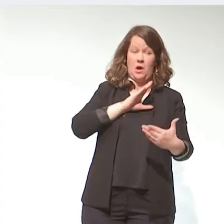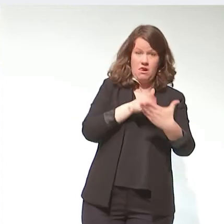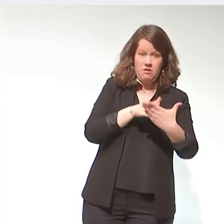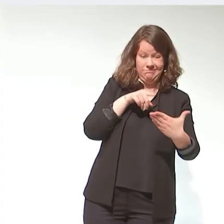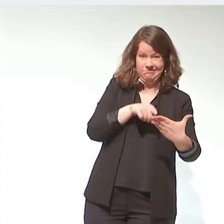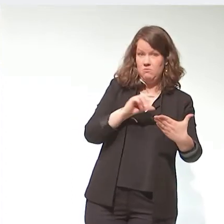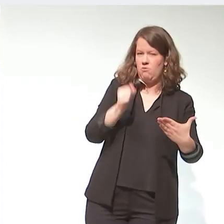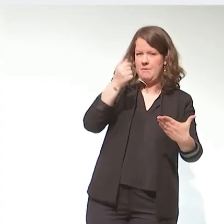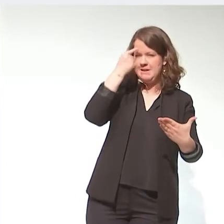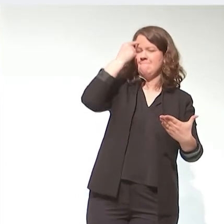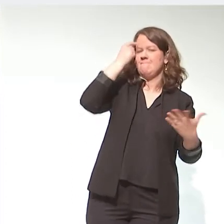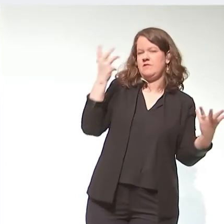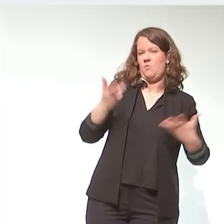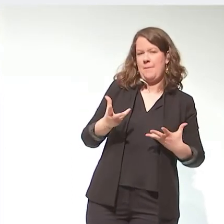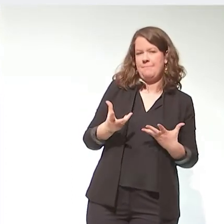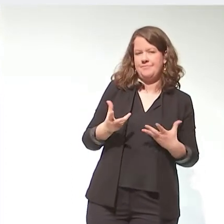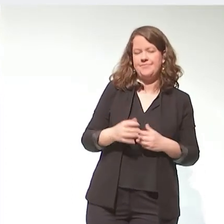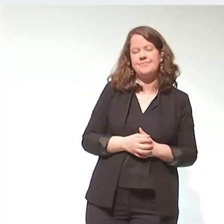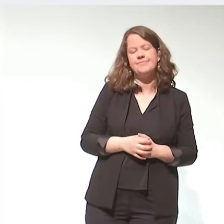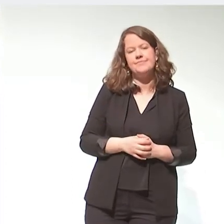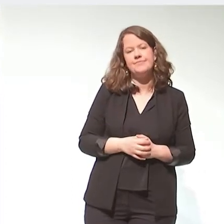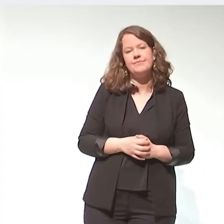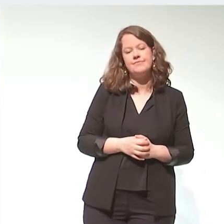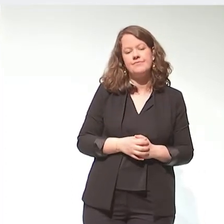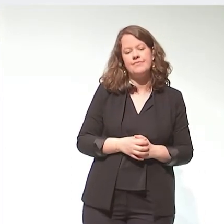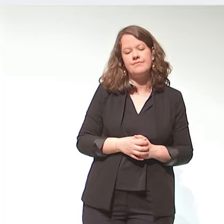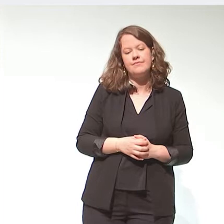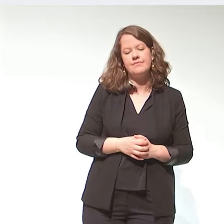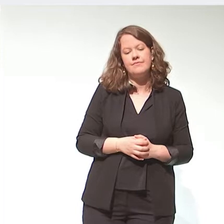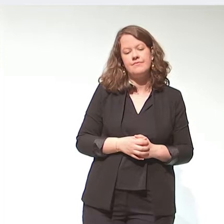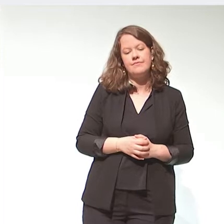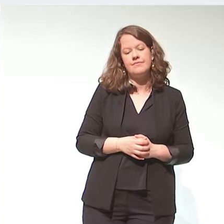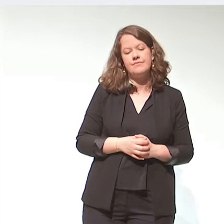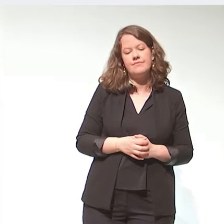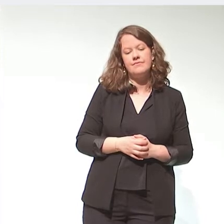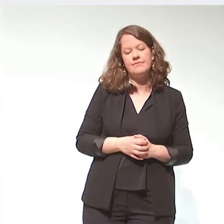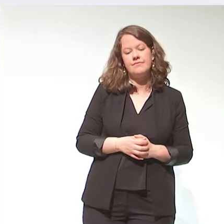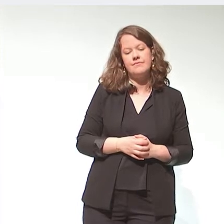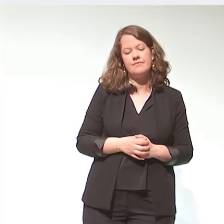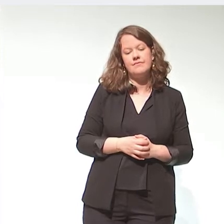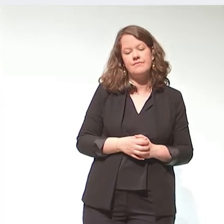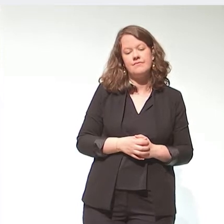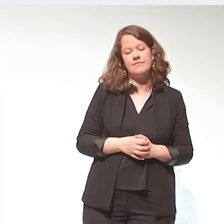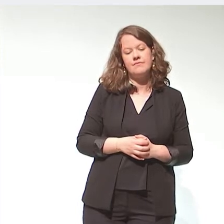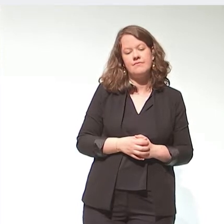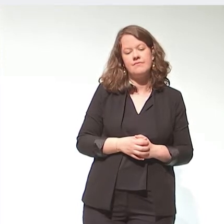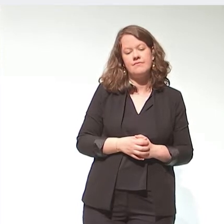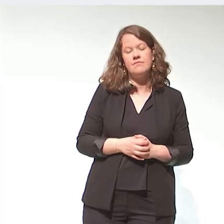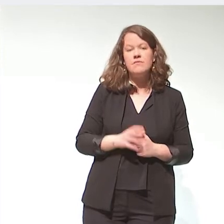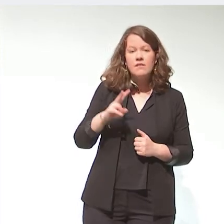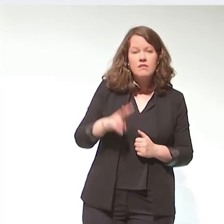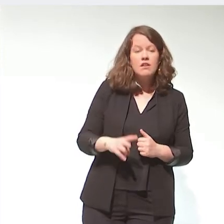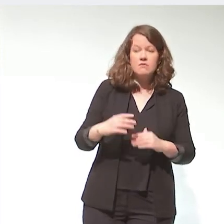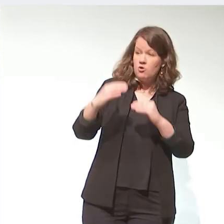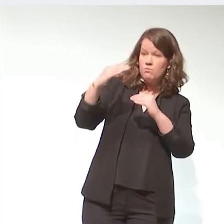really had a long-term lack of strategical planning, long-term strategical planning. We do understand that we won't make change